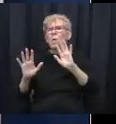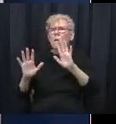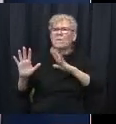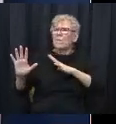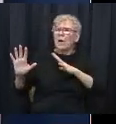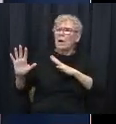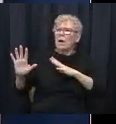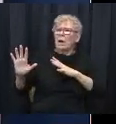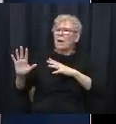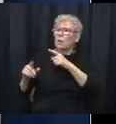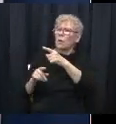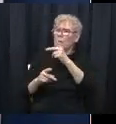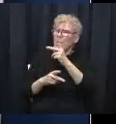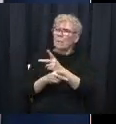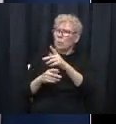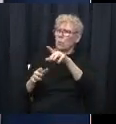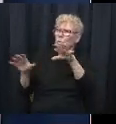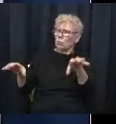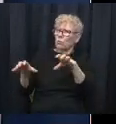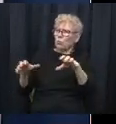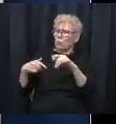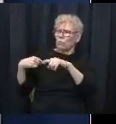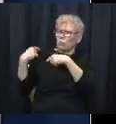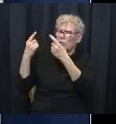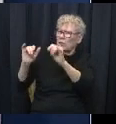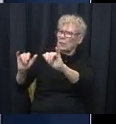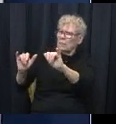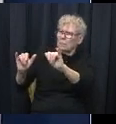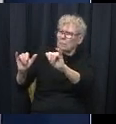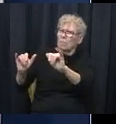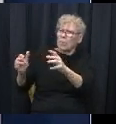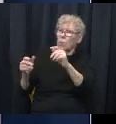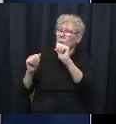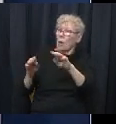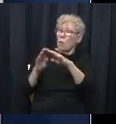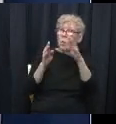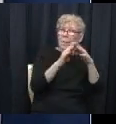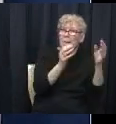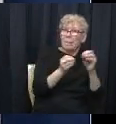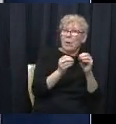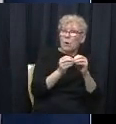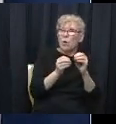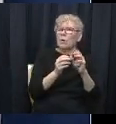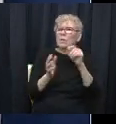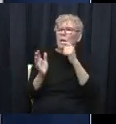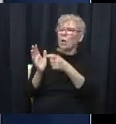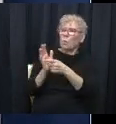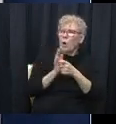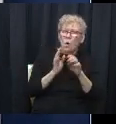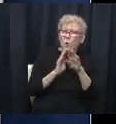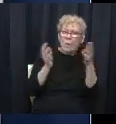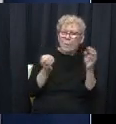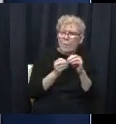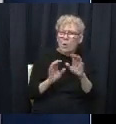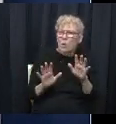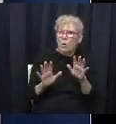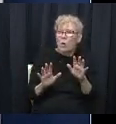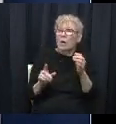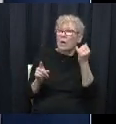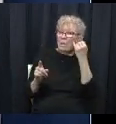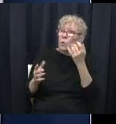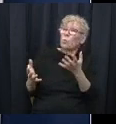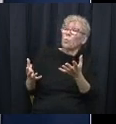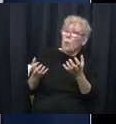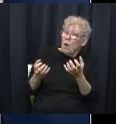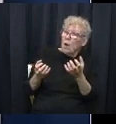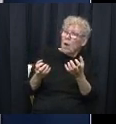this. Nobody has to do anything. It just allows for businesses that want to have more capacity. And there's no reason at all to sit